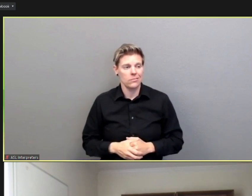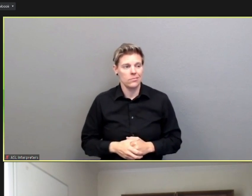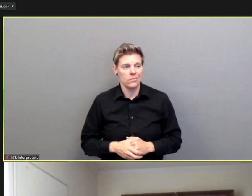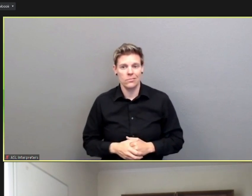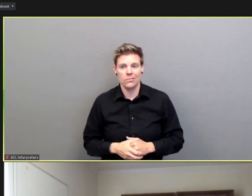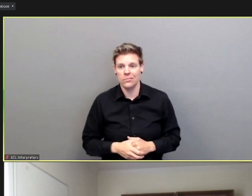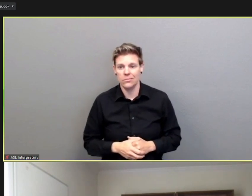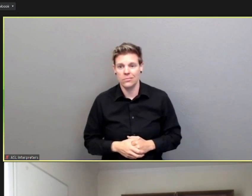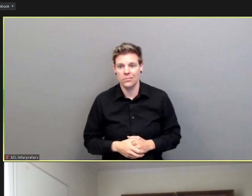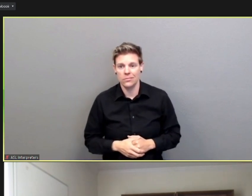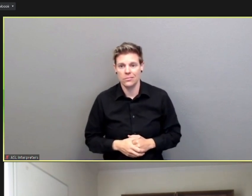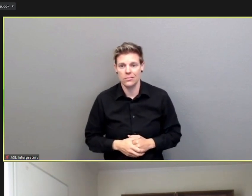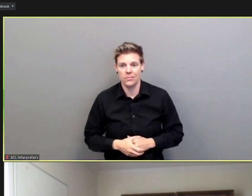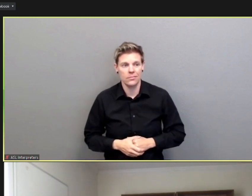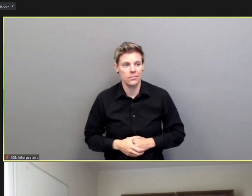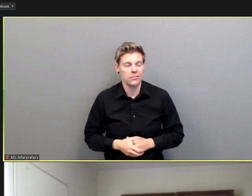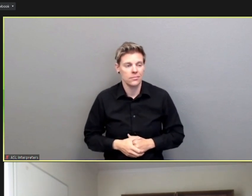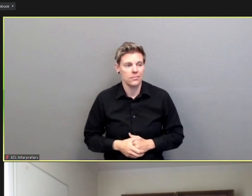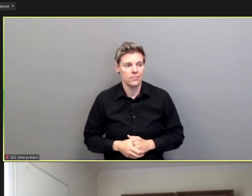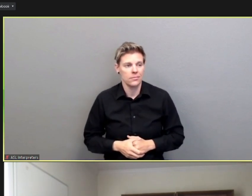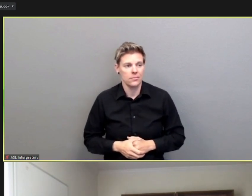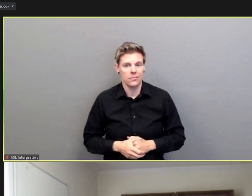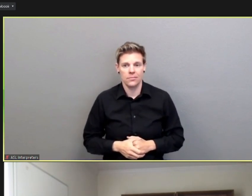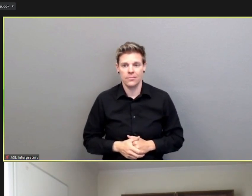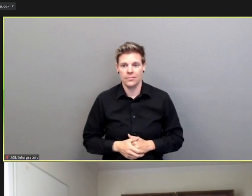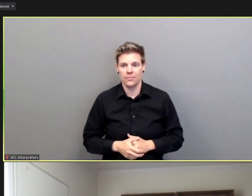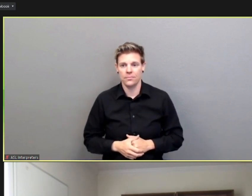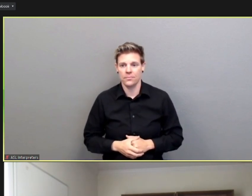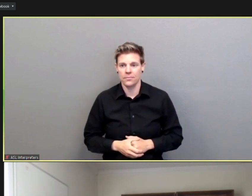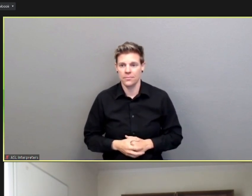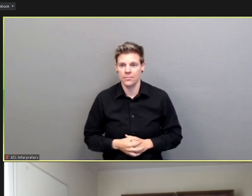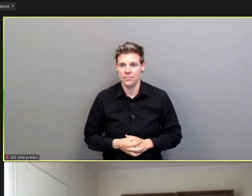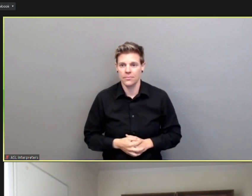Hi, thank you, Dr. Ross, for that overview of